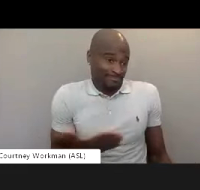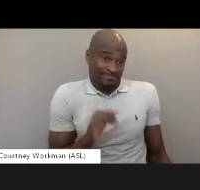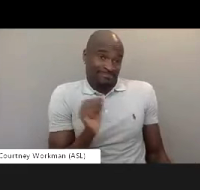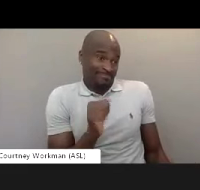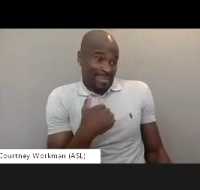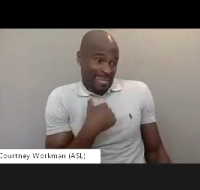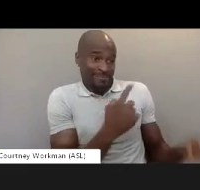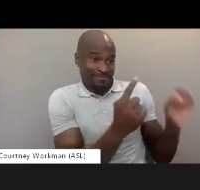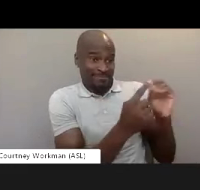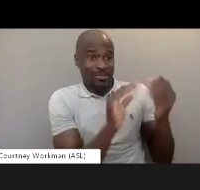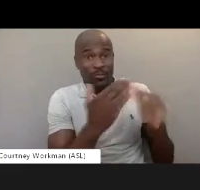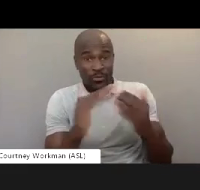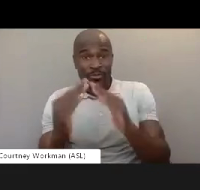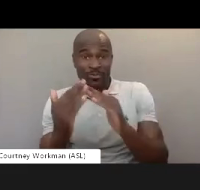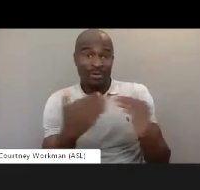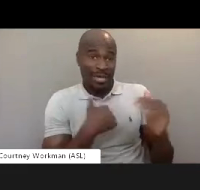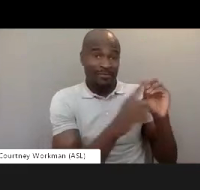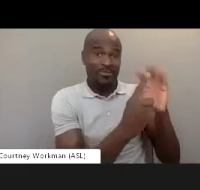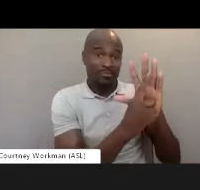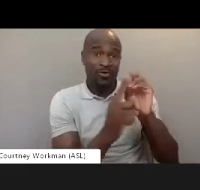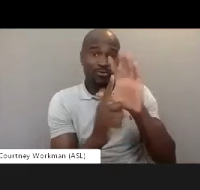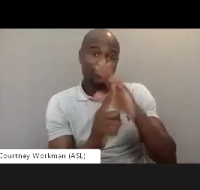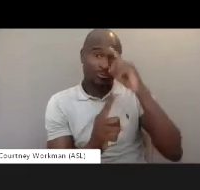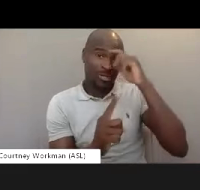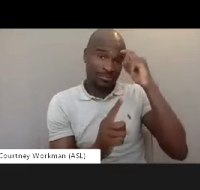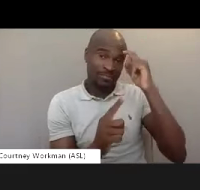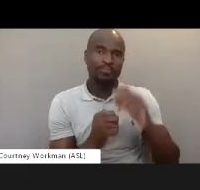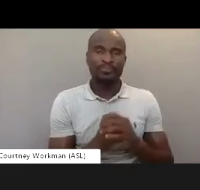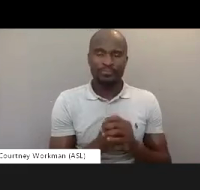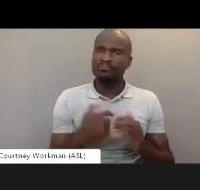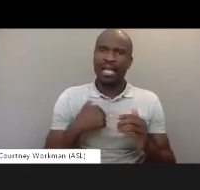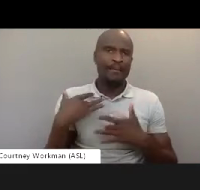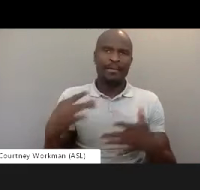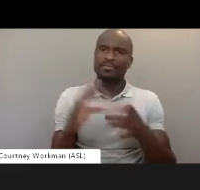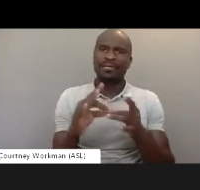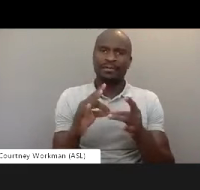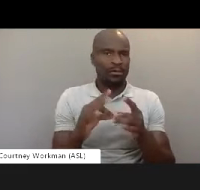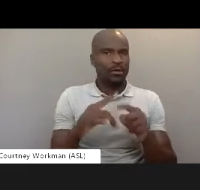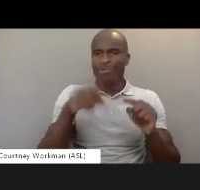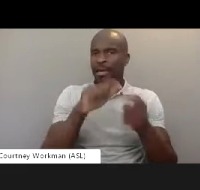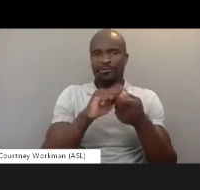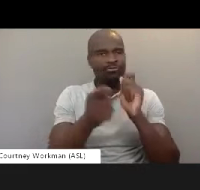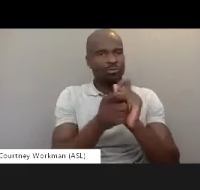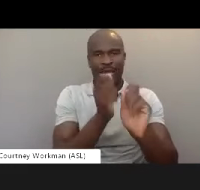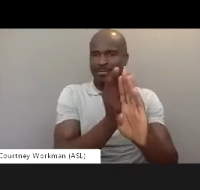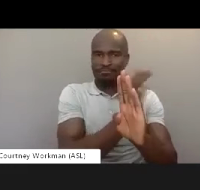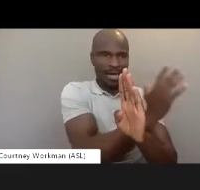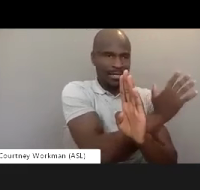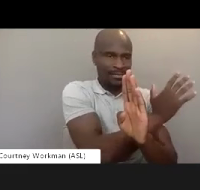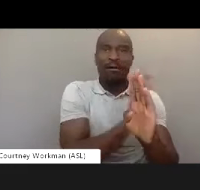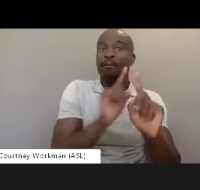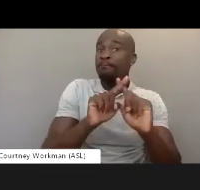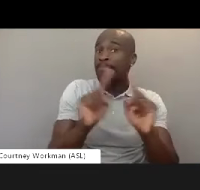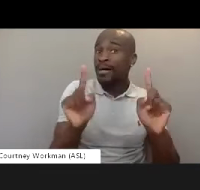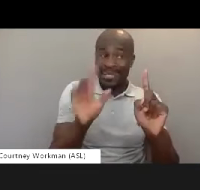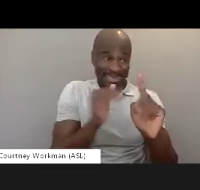say to my staff and kids, while we may not be able to change the past, that past does not have to define who you become.